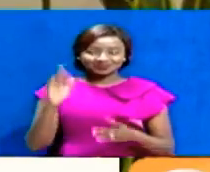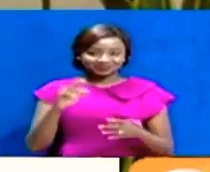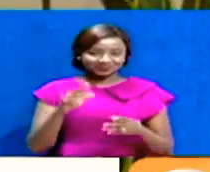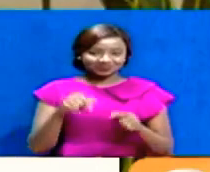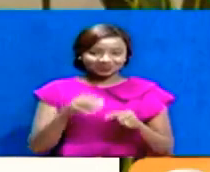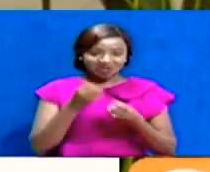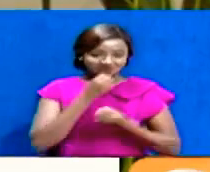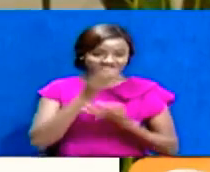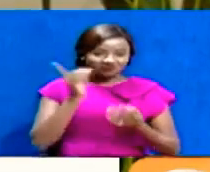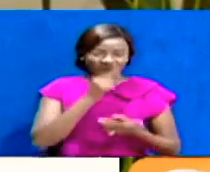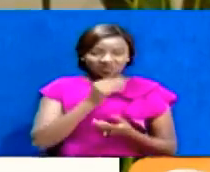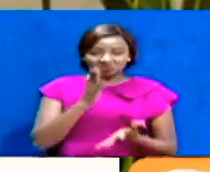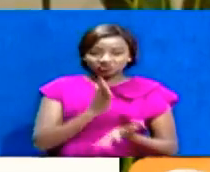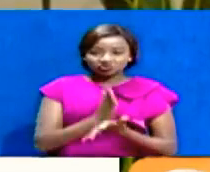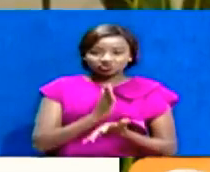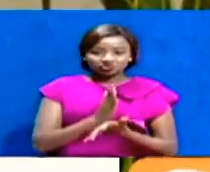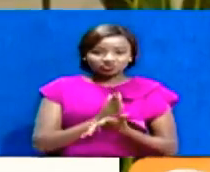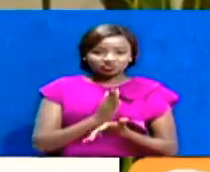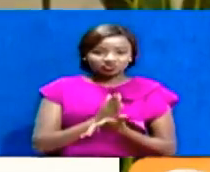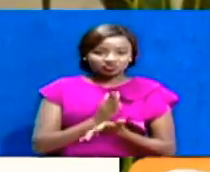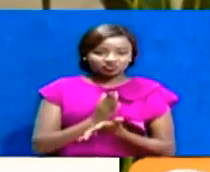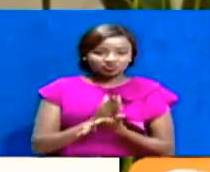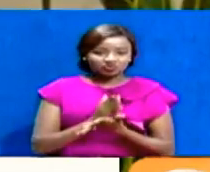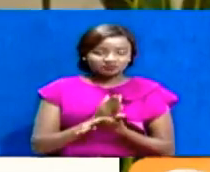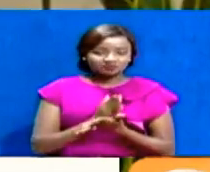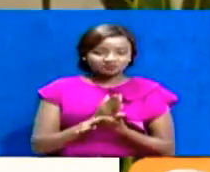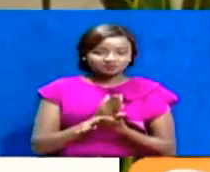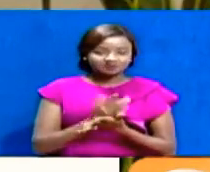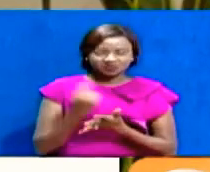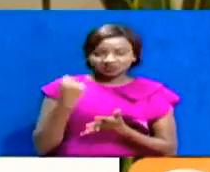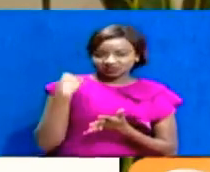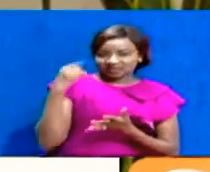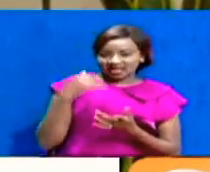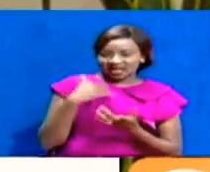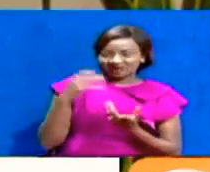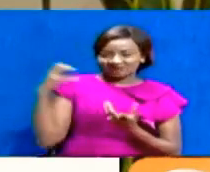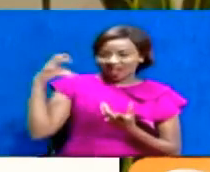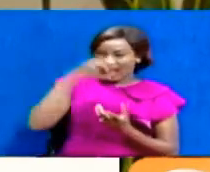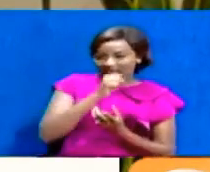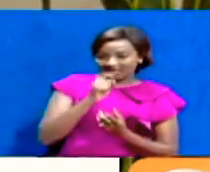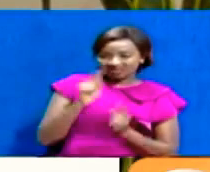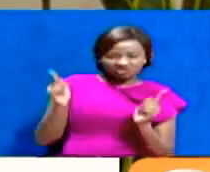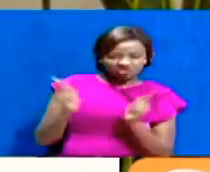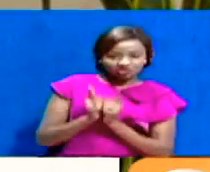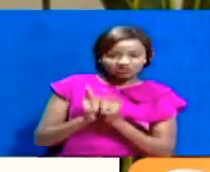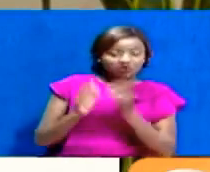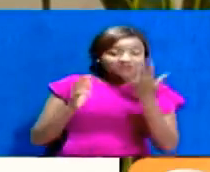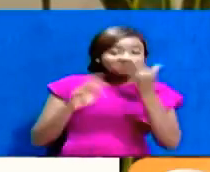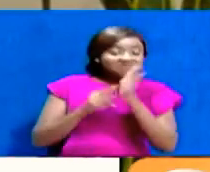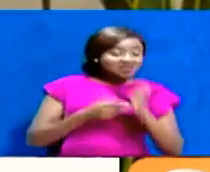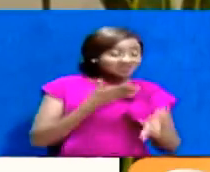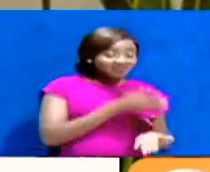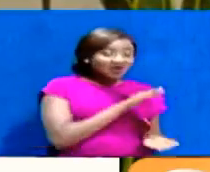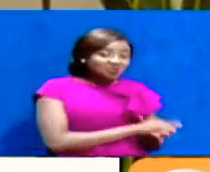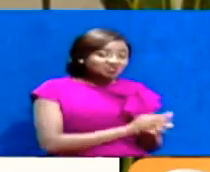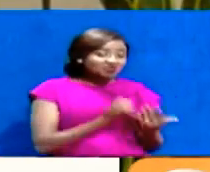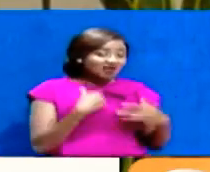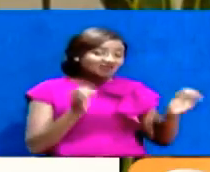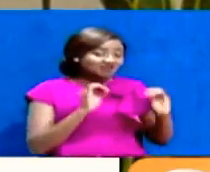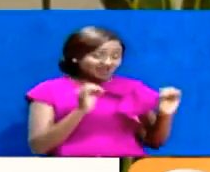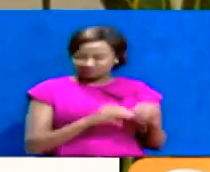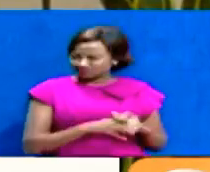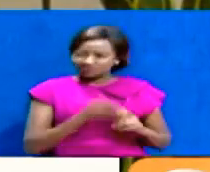there was a transient temporary shortage yesterday, but that was really occasioned not by a shortage of vaccines because we have them in